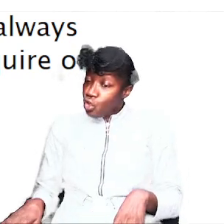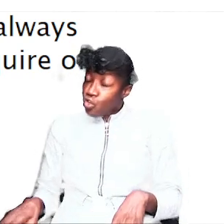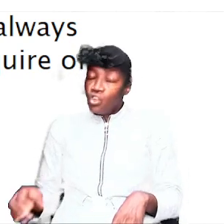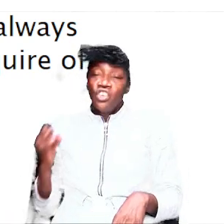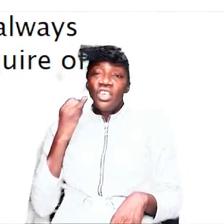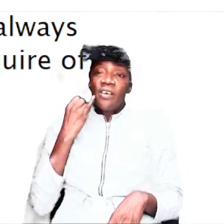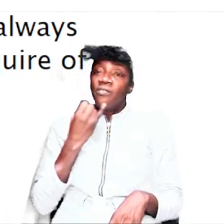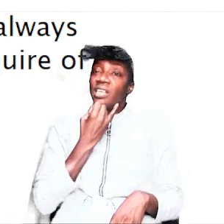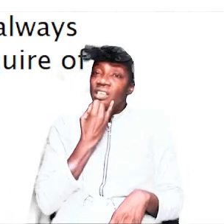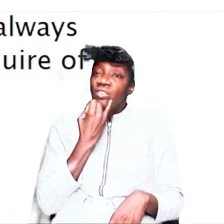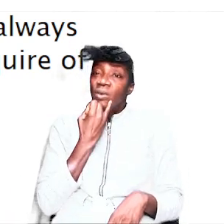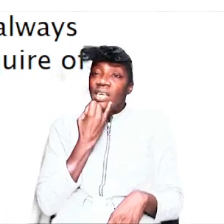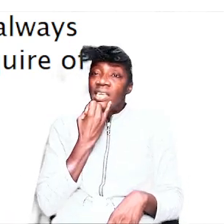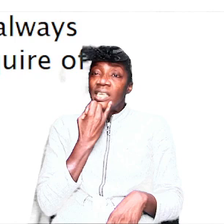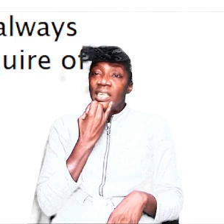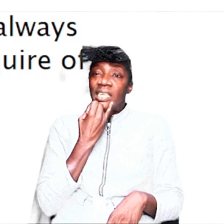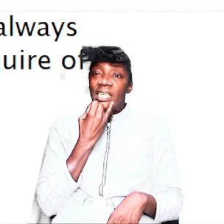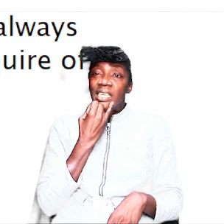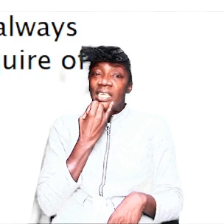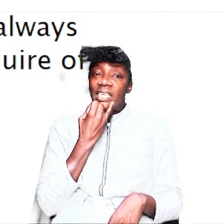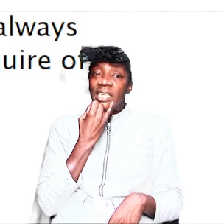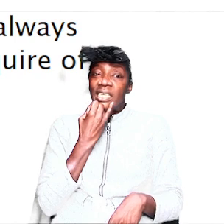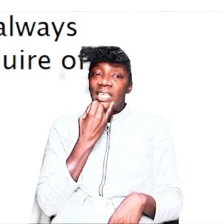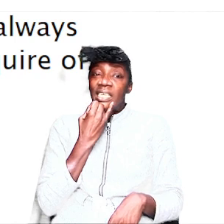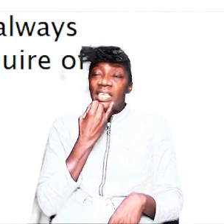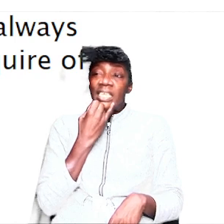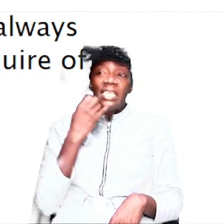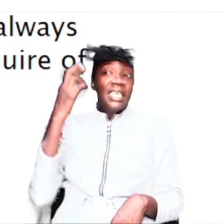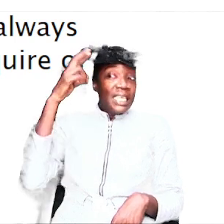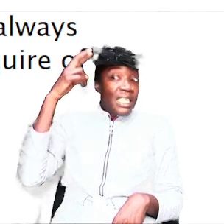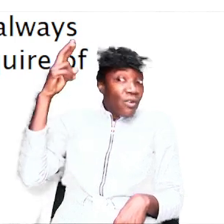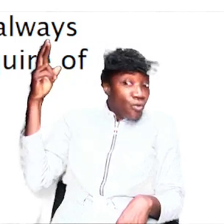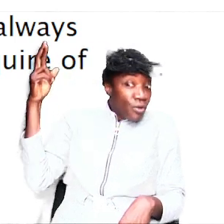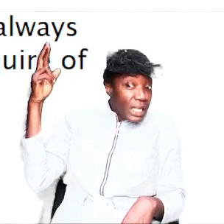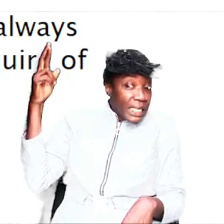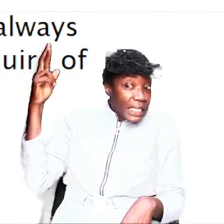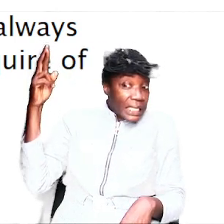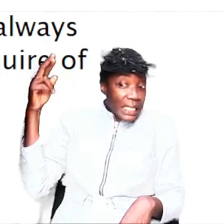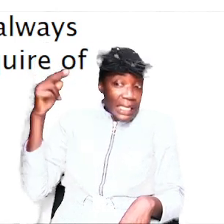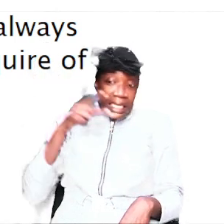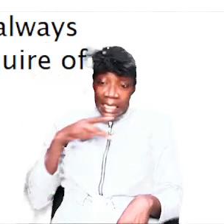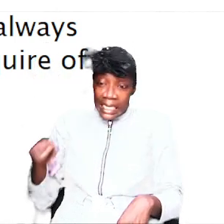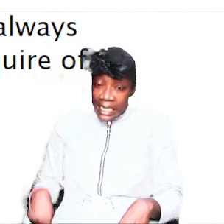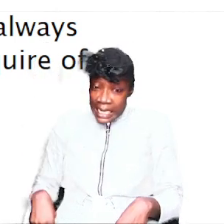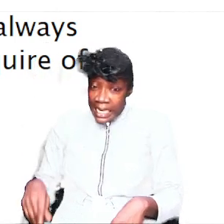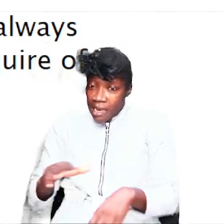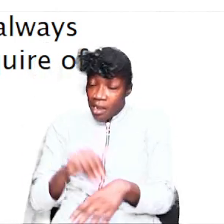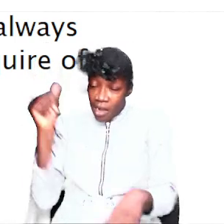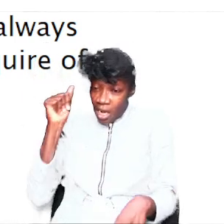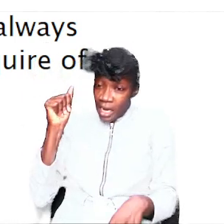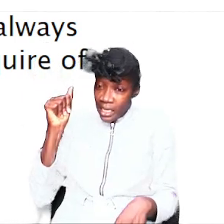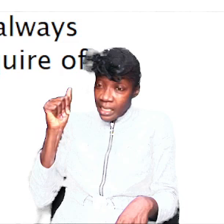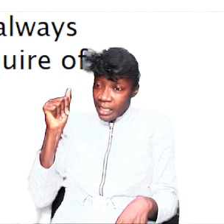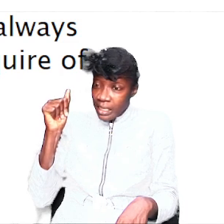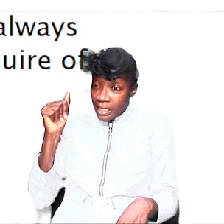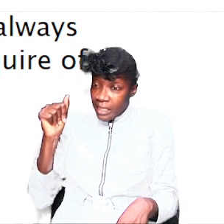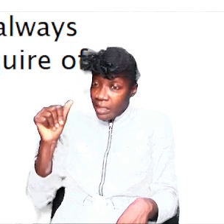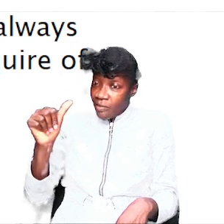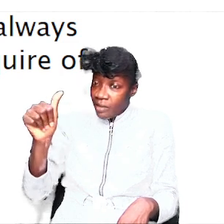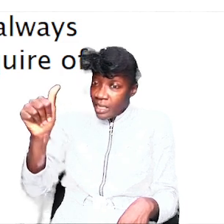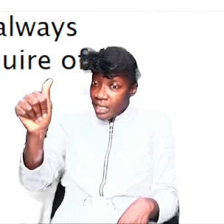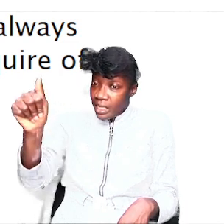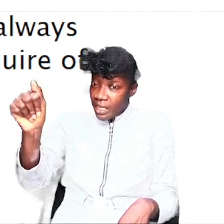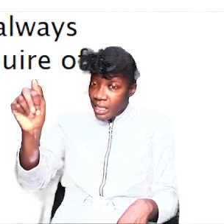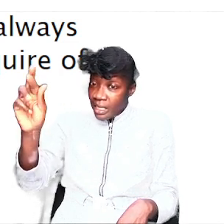reason for the king calling for the ark at that time